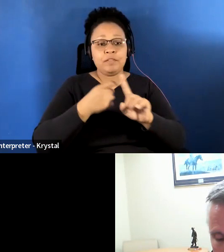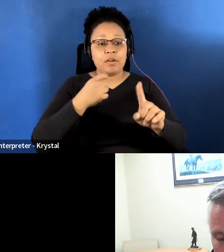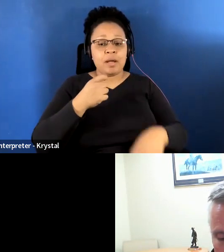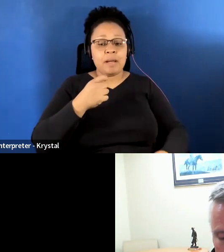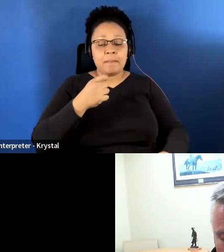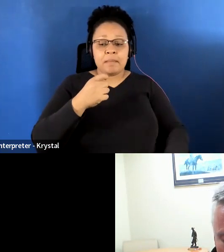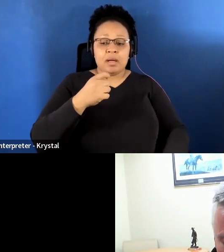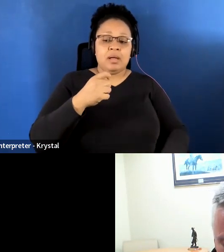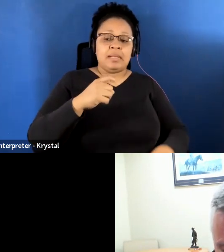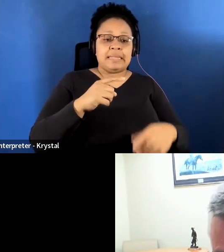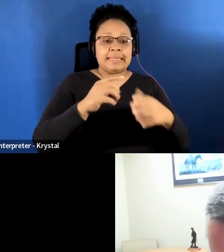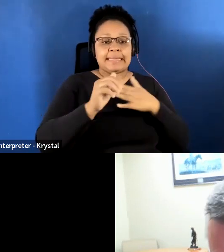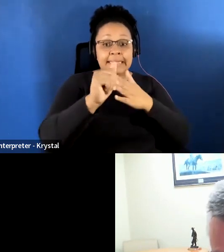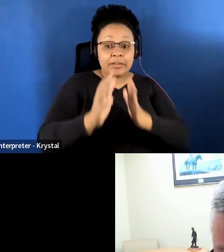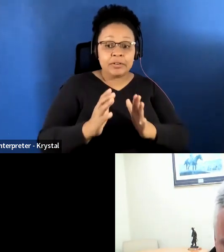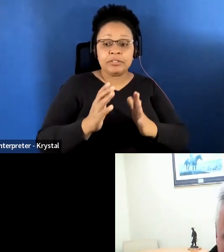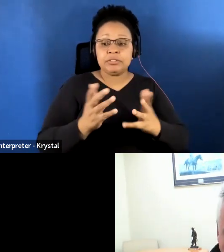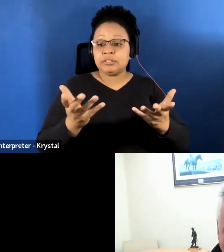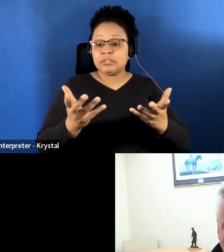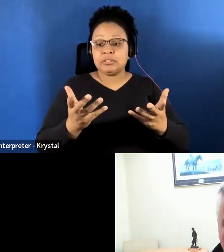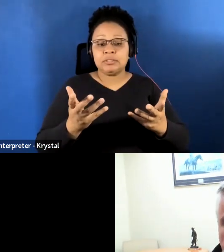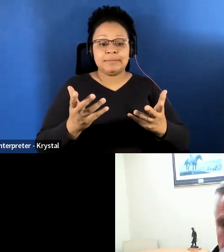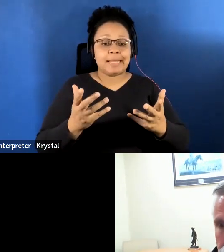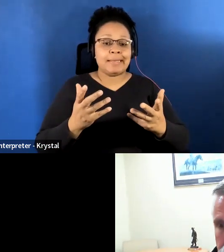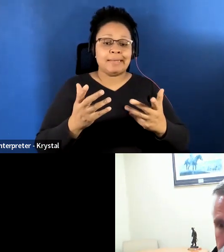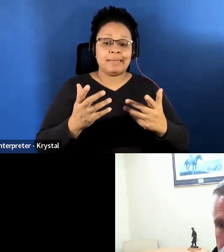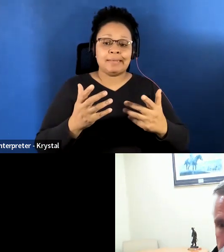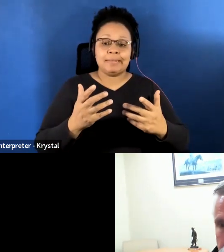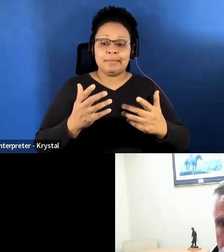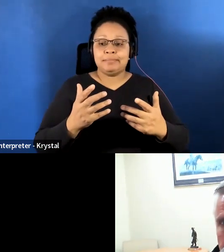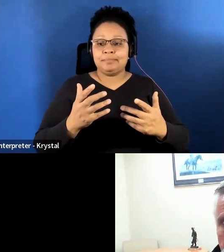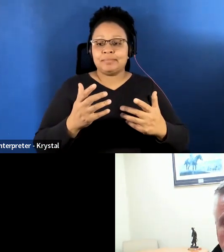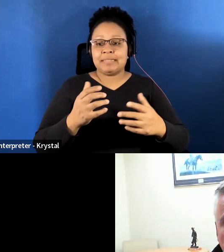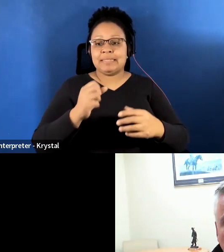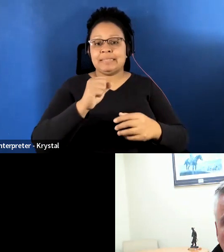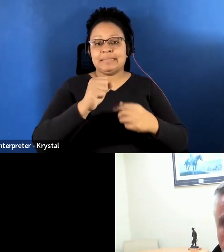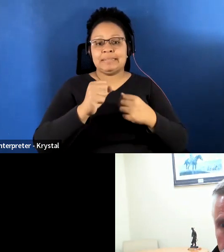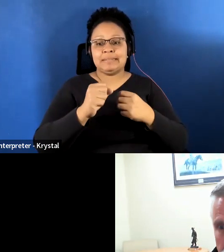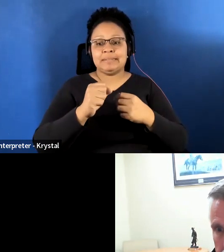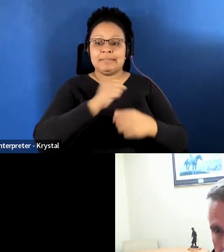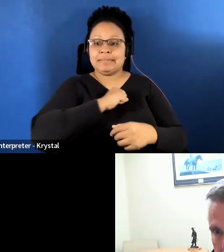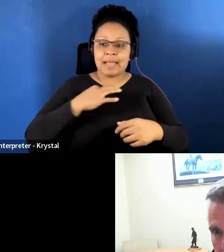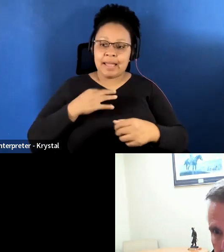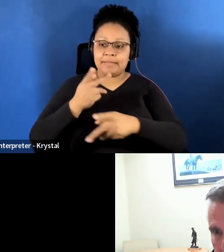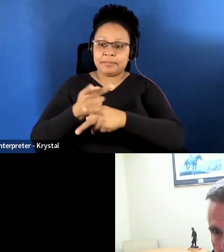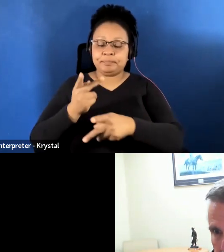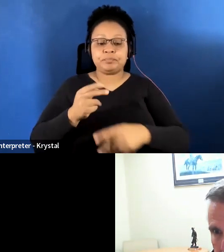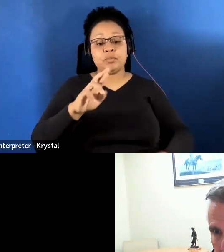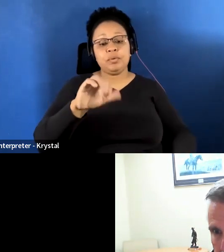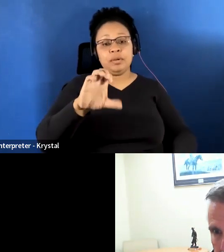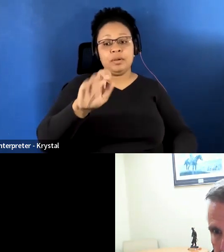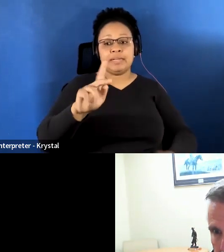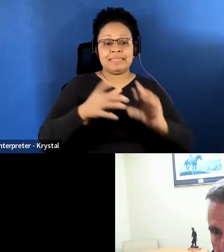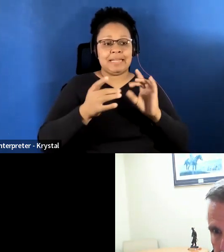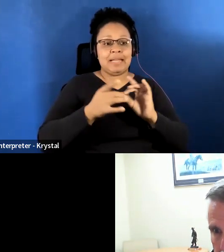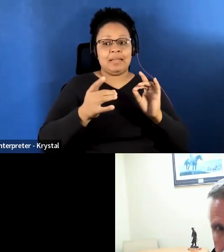even morale, staff retention? Rick posted in the chat. He said, we have a 4-day